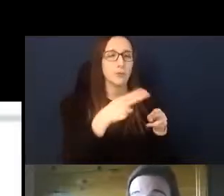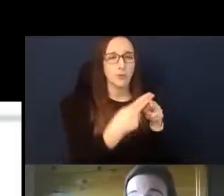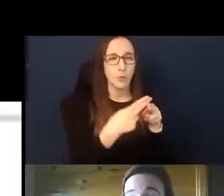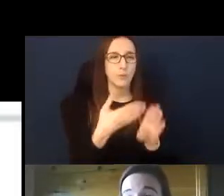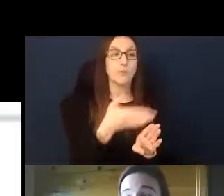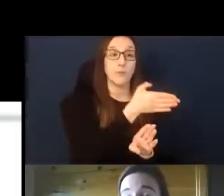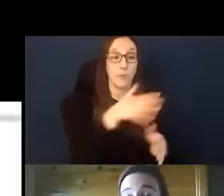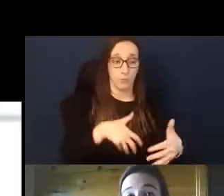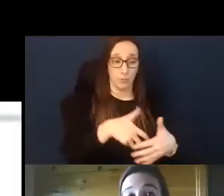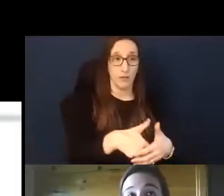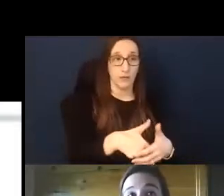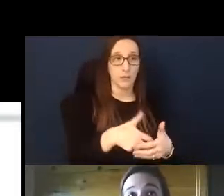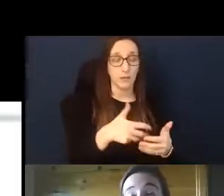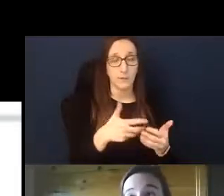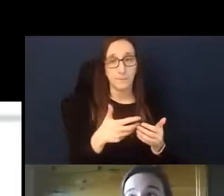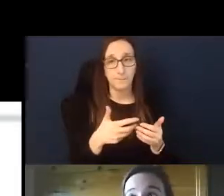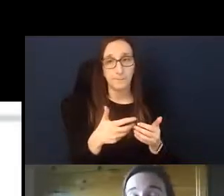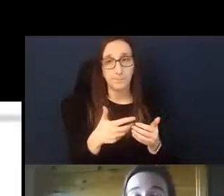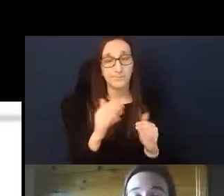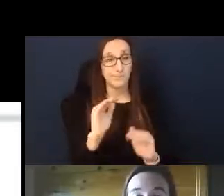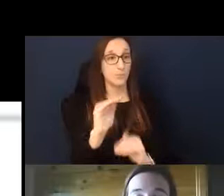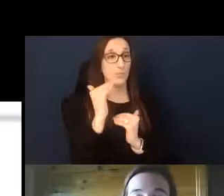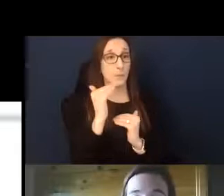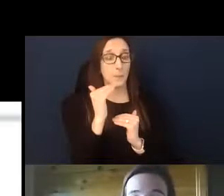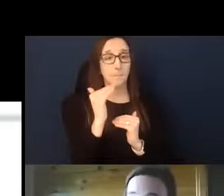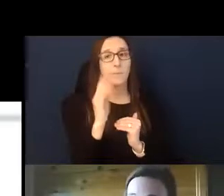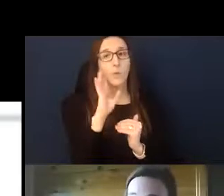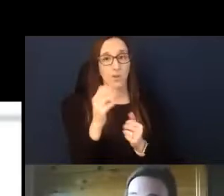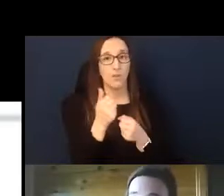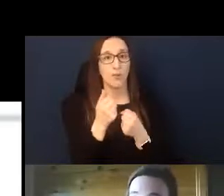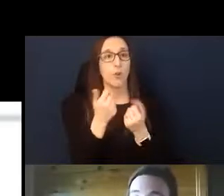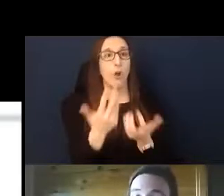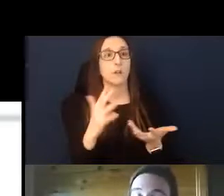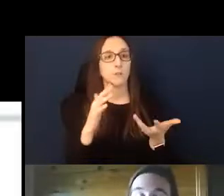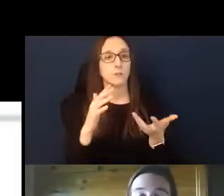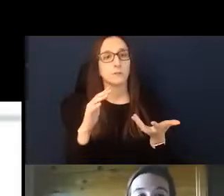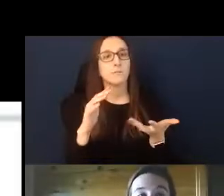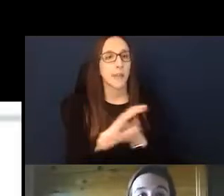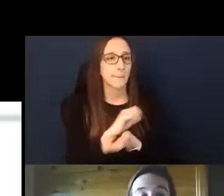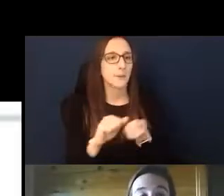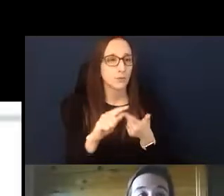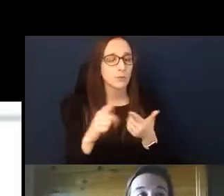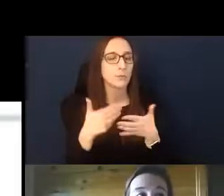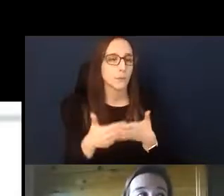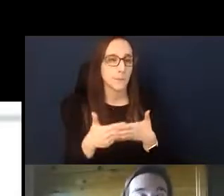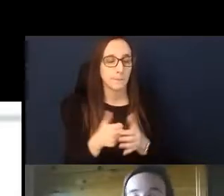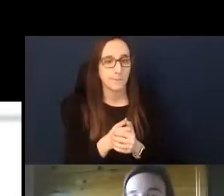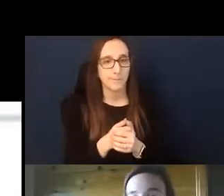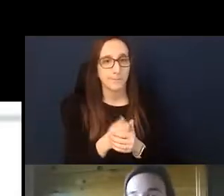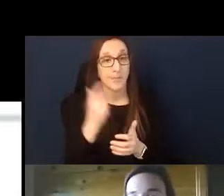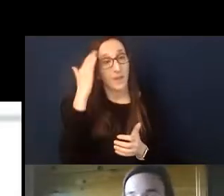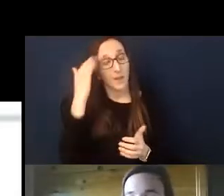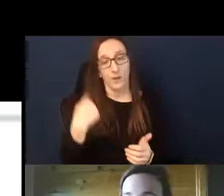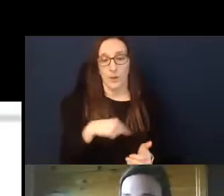to the pregnancy. Restricting is only going to cause harm. I know as women,